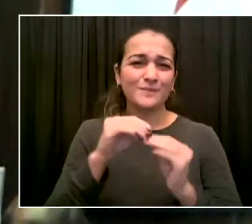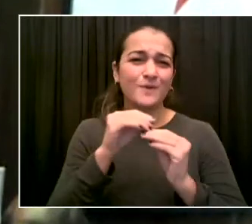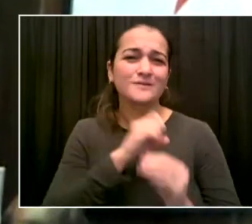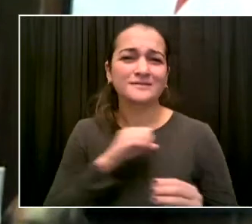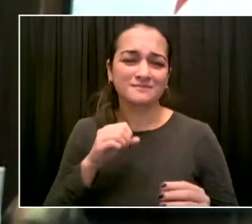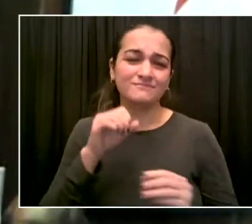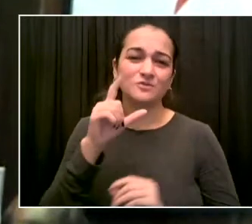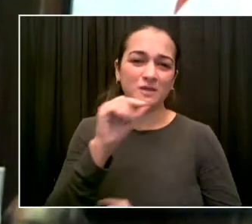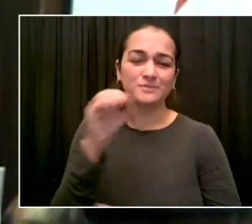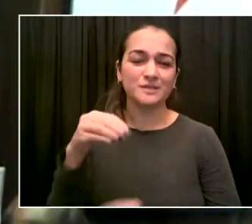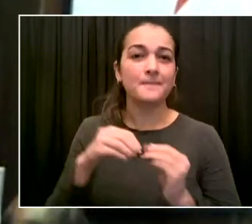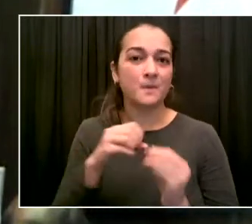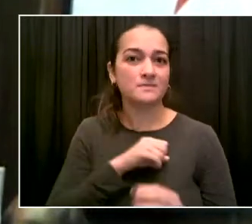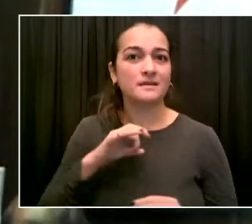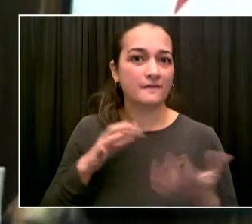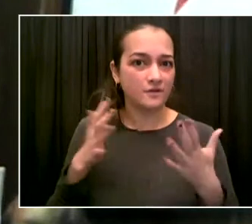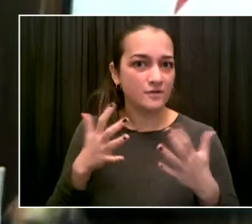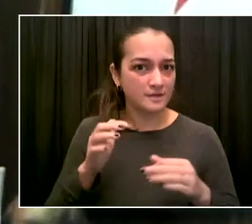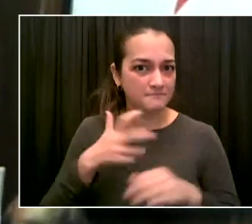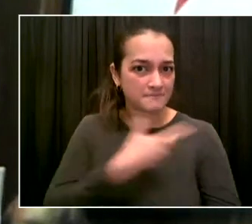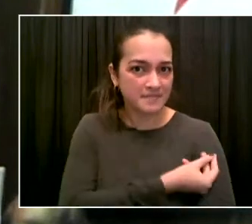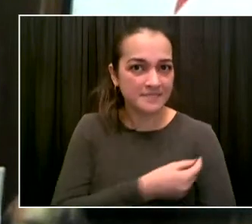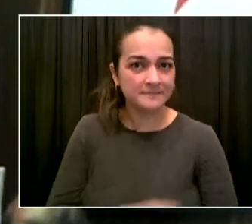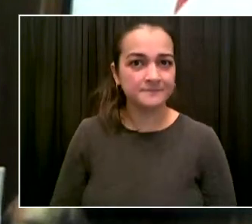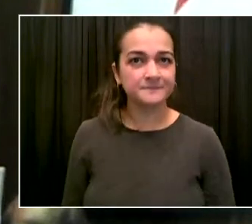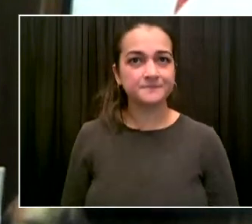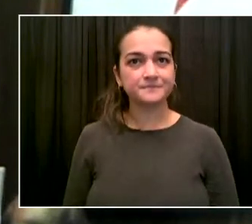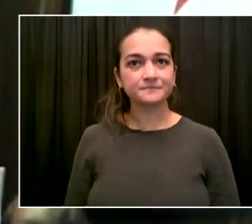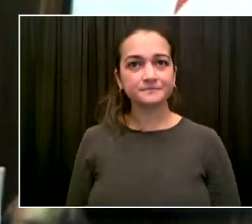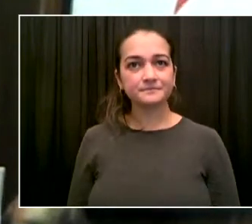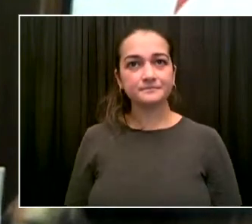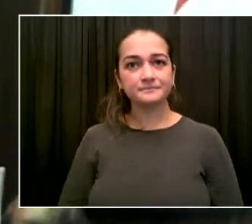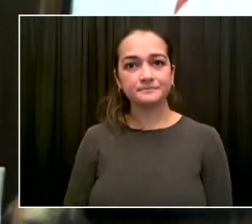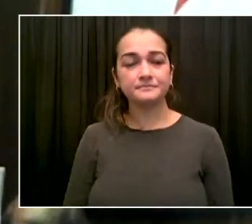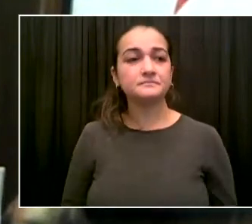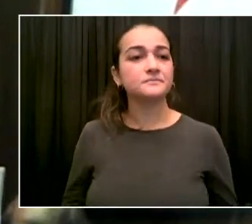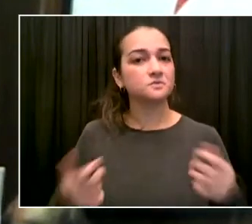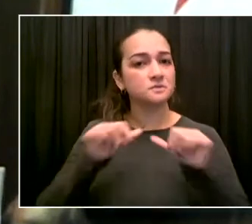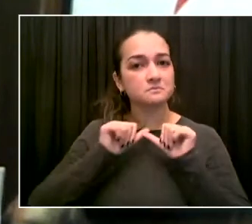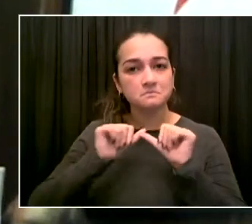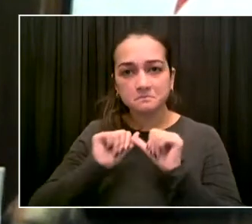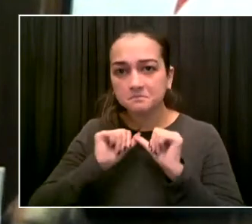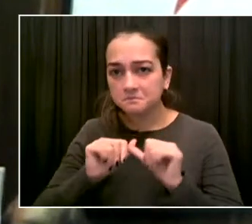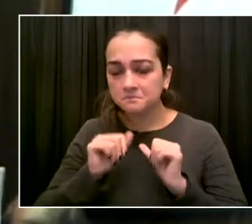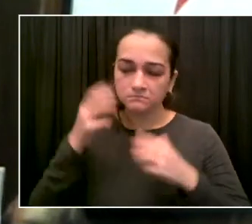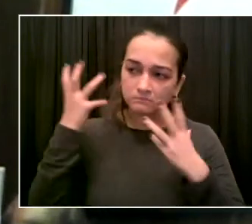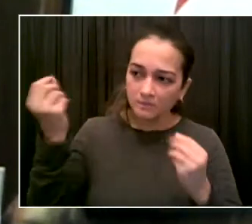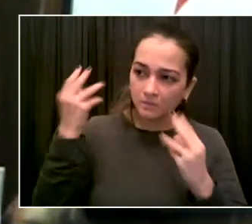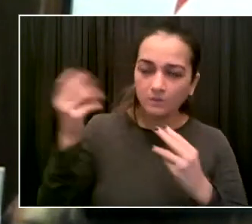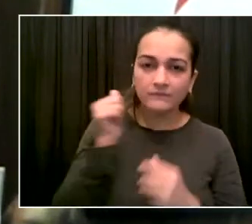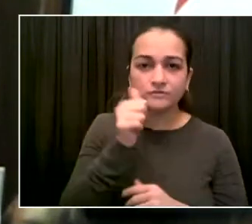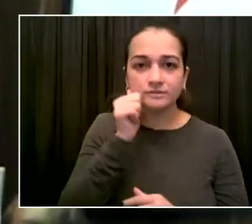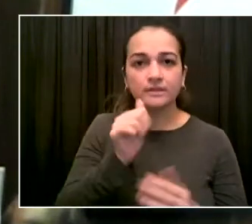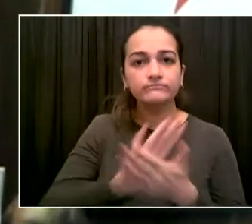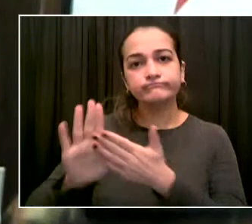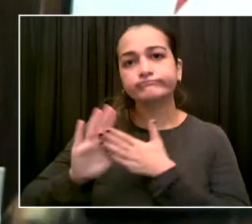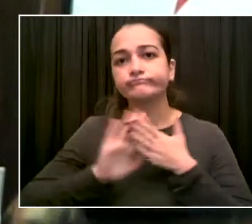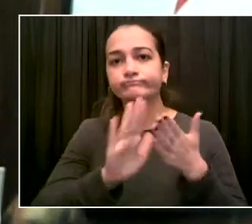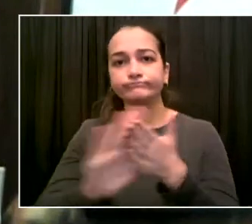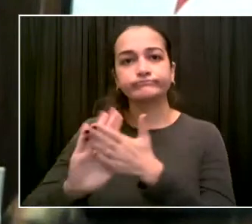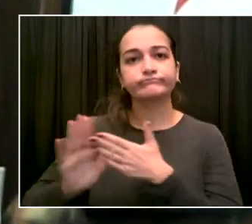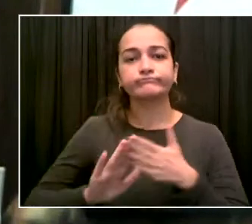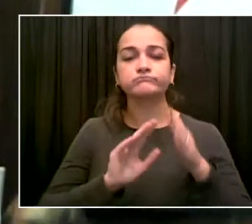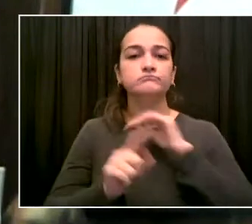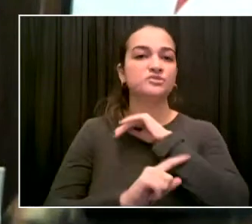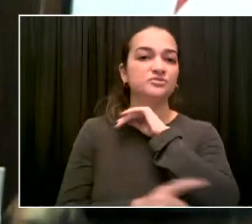out working to address situations and continue the trend and continue to service litter baskets and do good things for the people in New York. And I too would